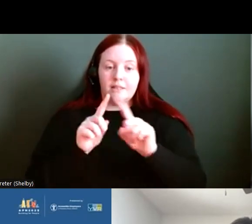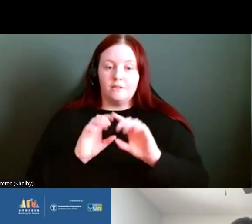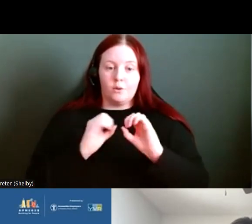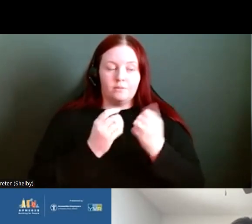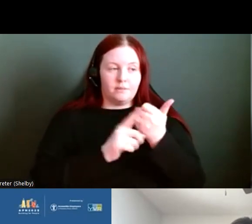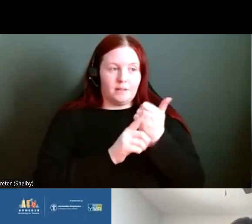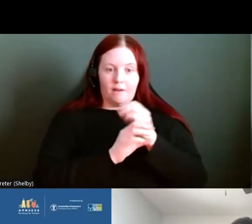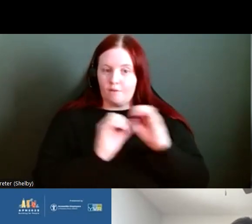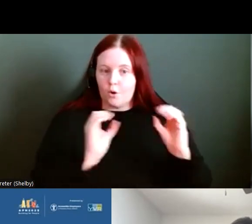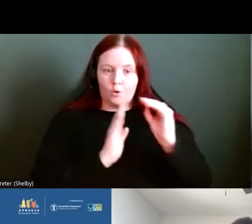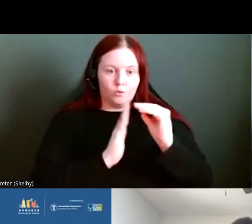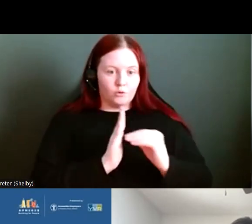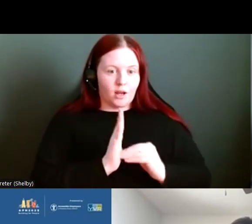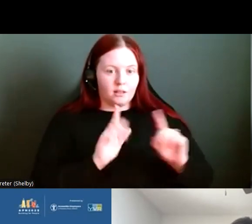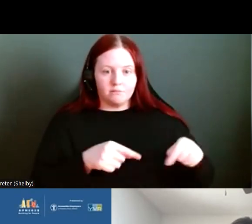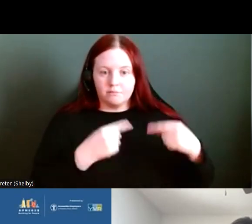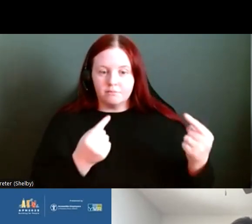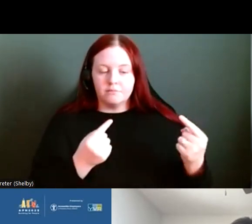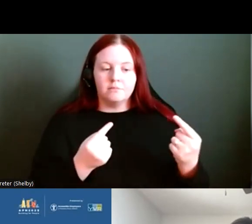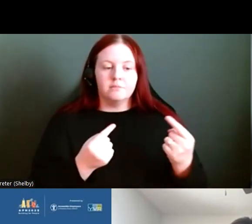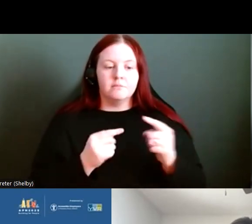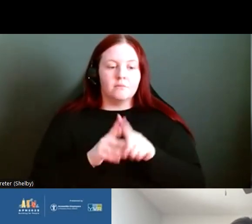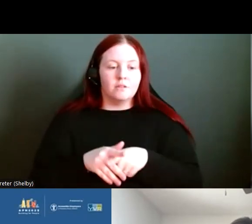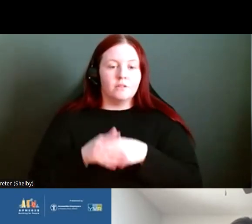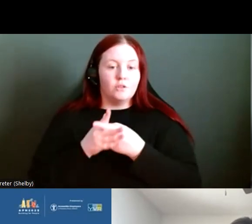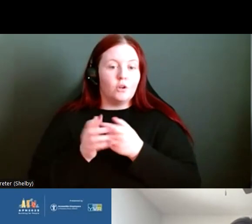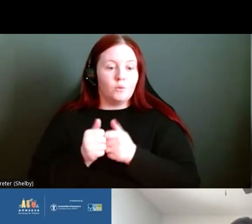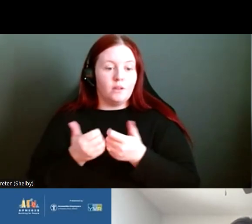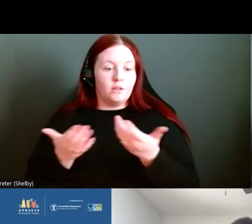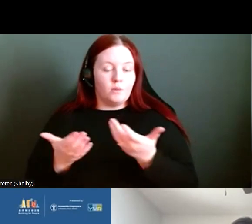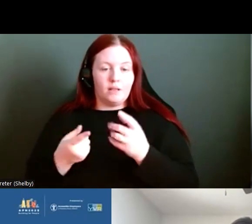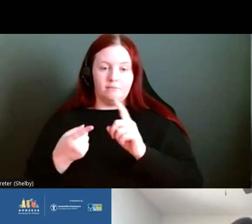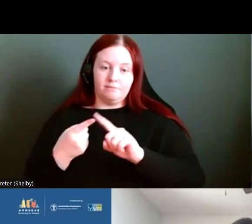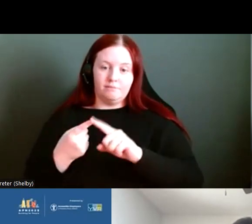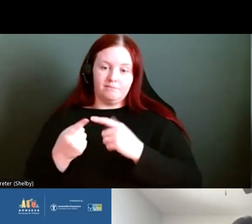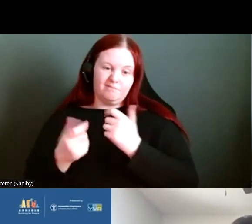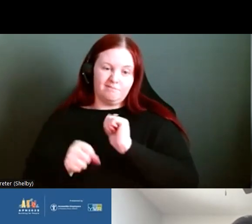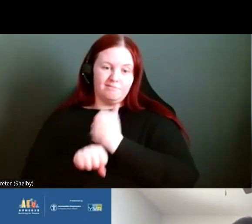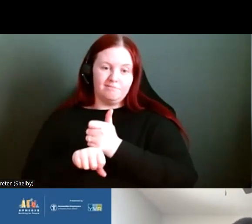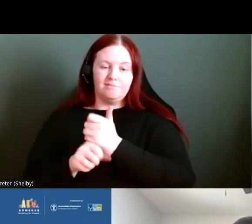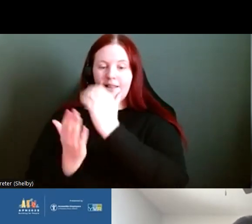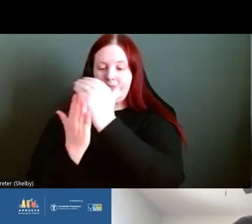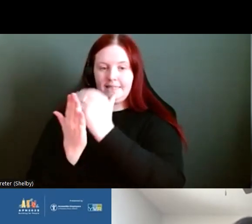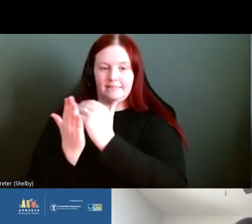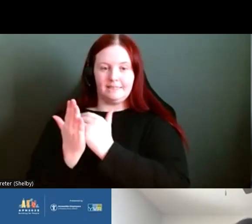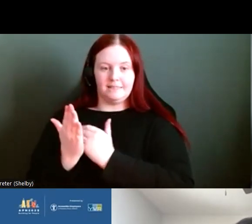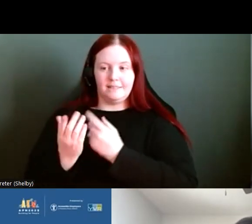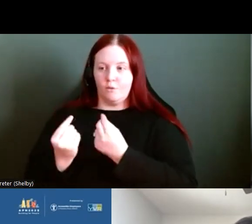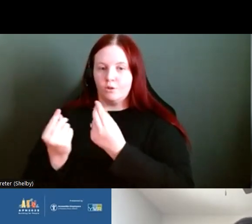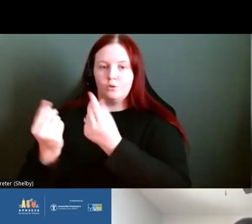tracking right now are first having a list of actions they're taking,